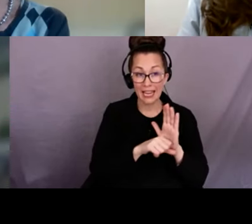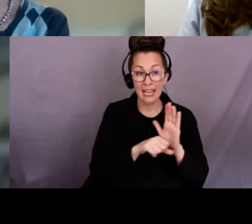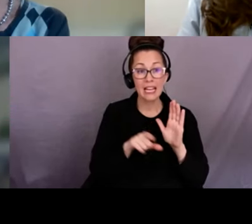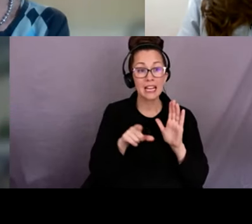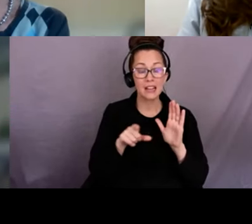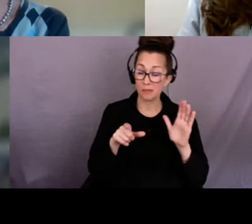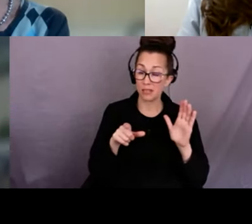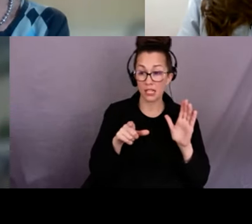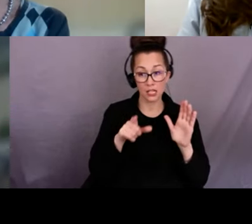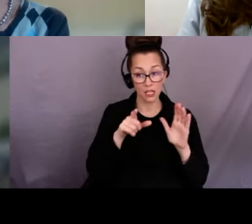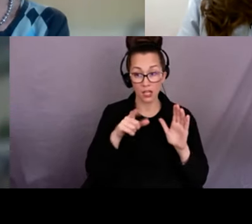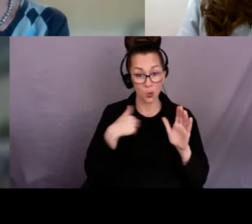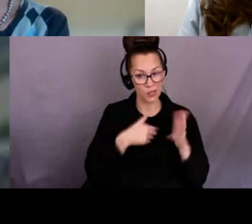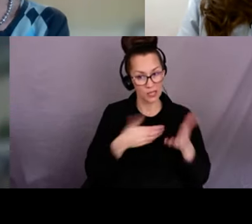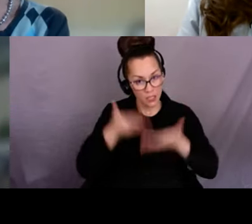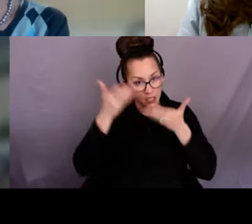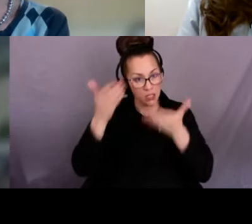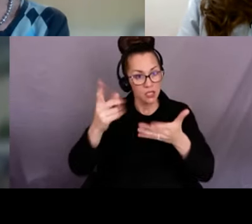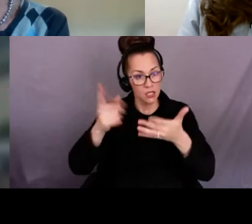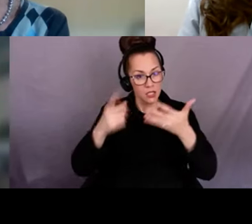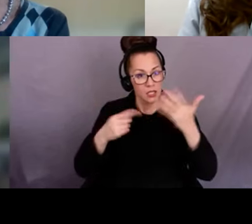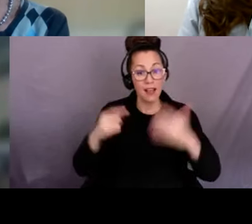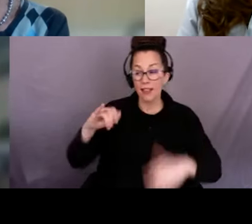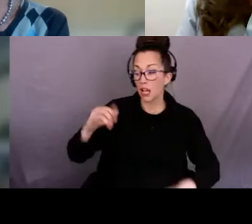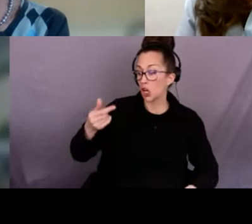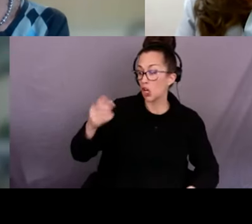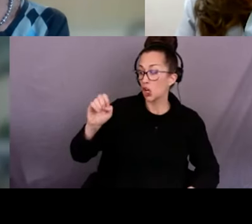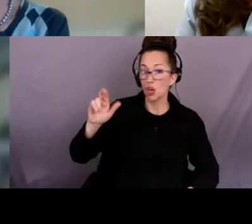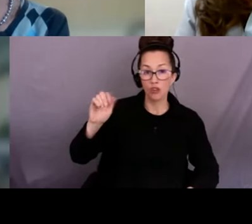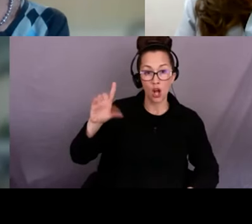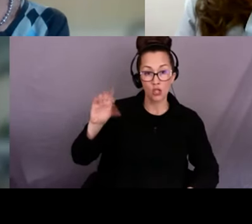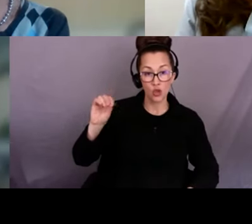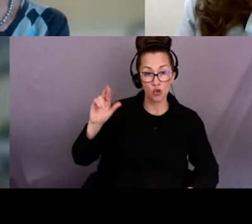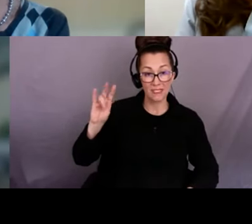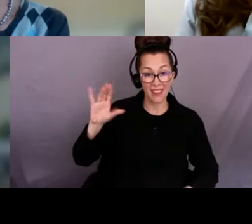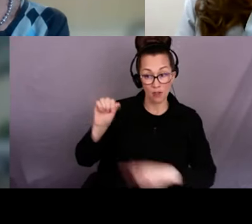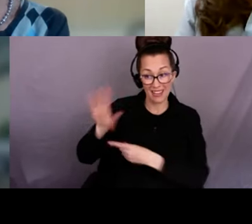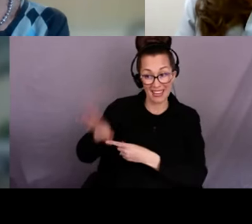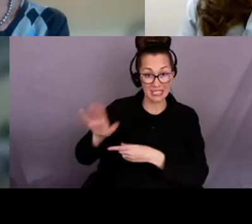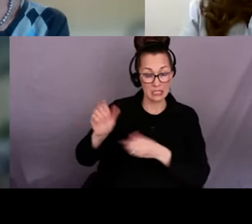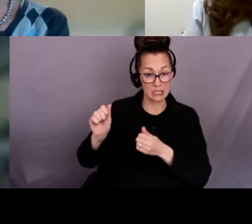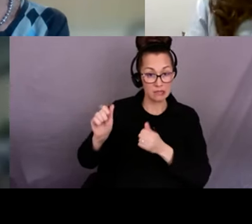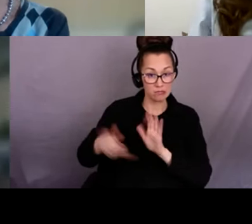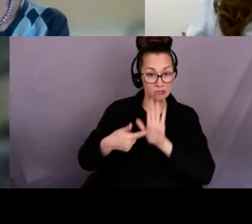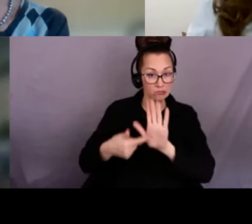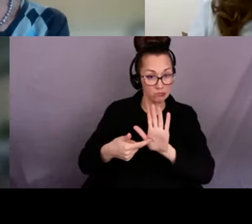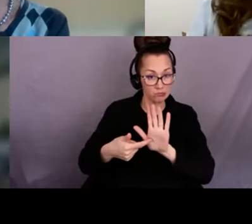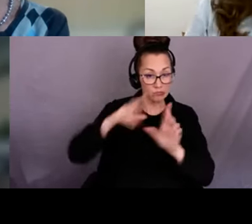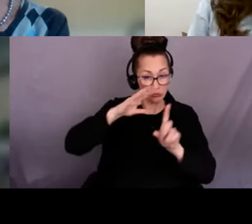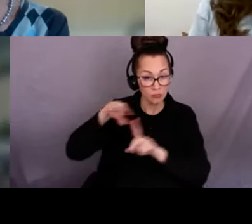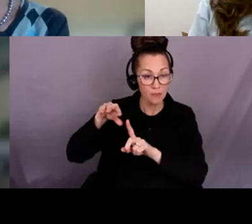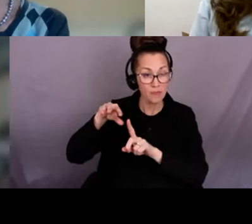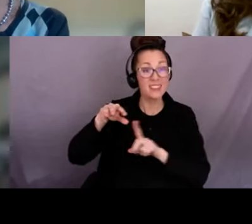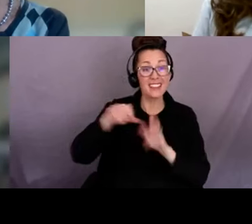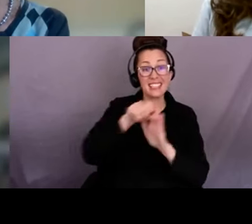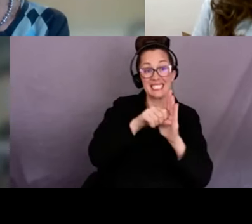been caused by the Geraldo Rivera expose, finally agreed to enter into what's called a